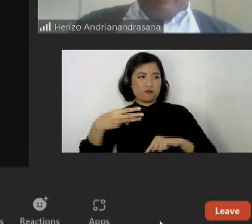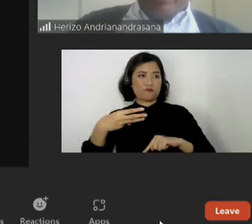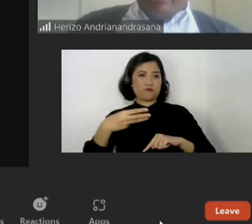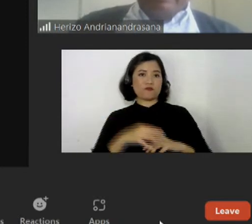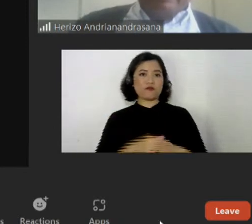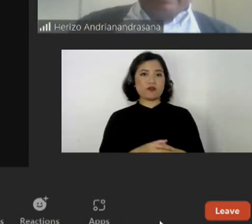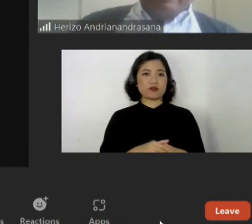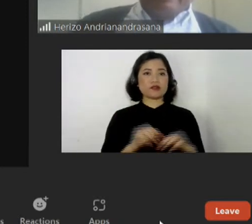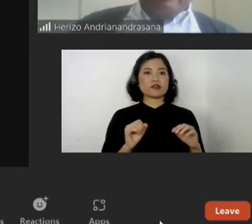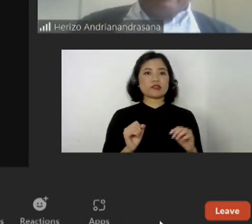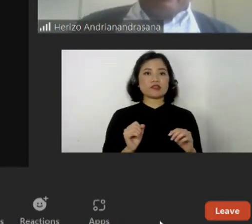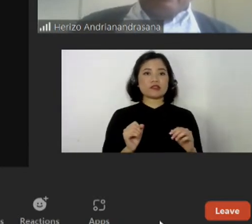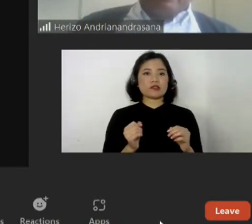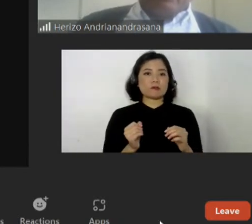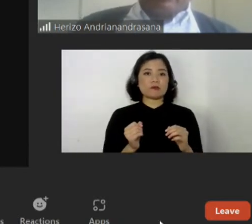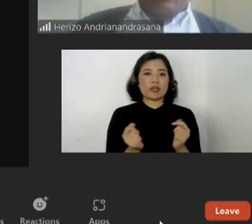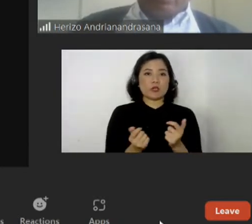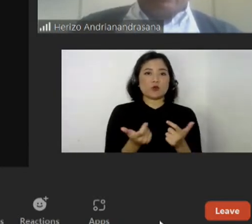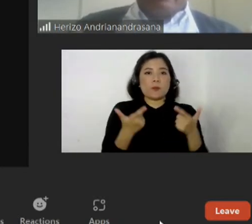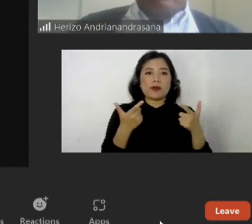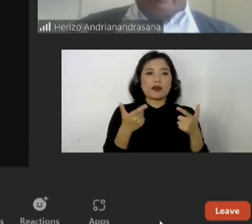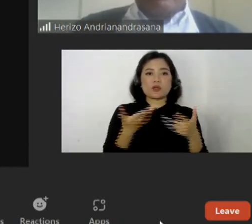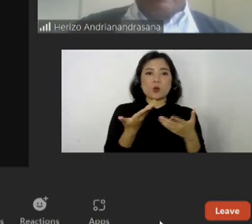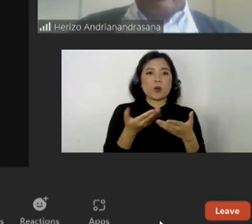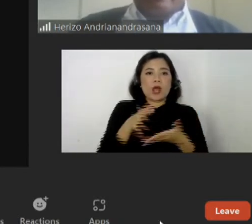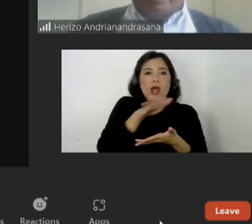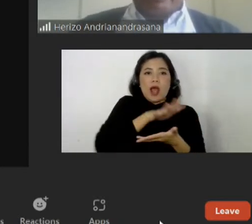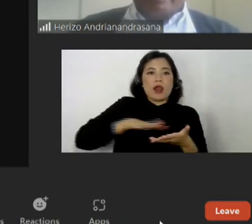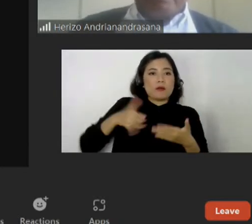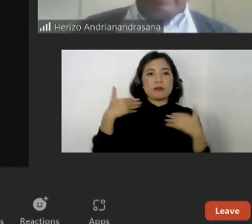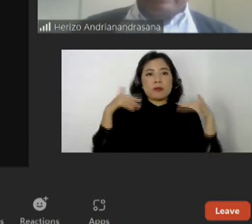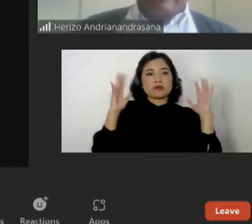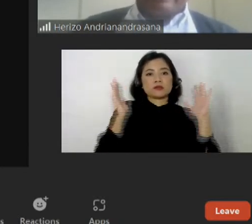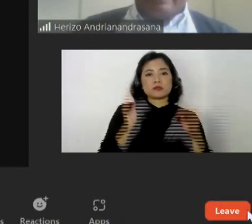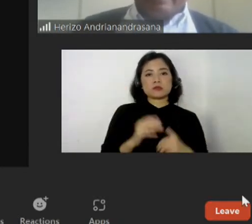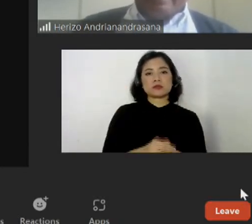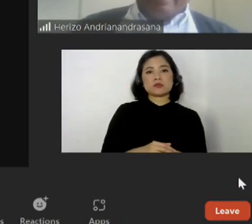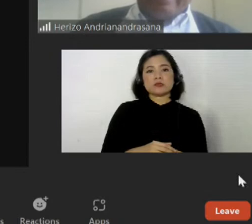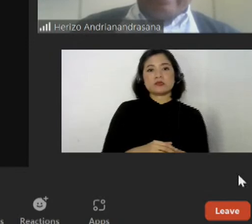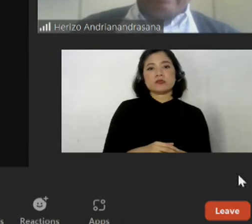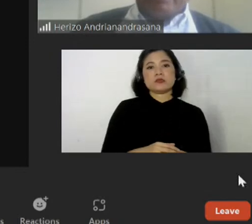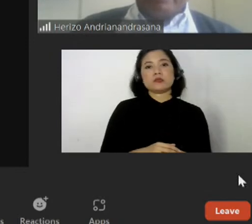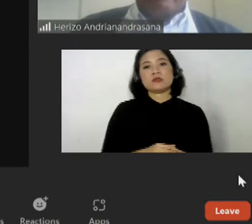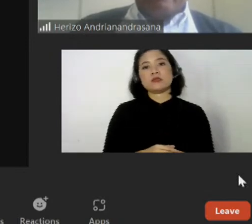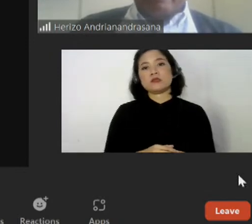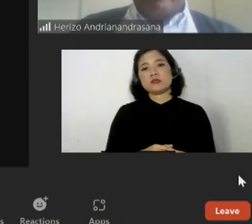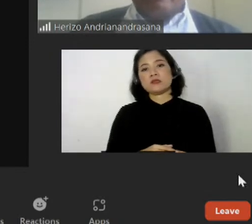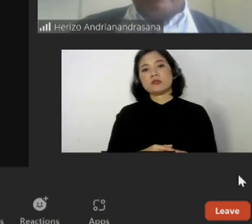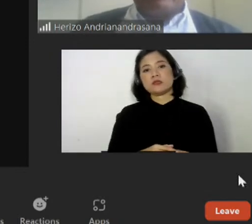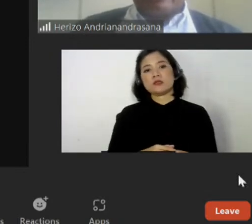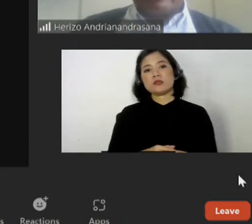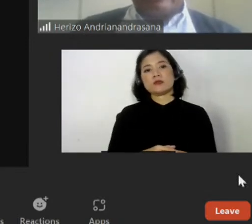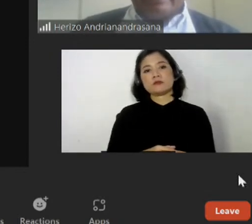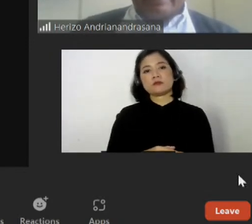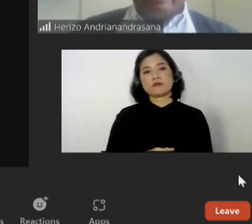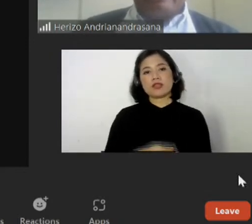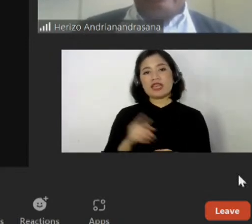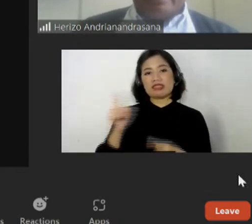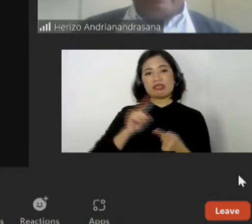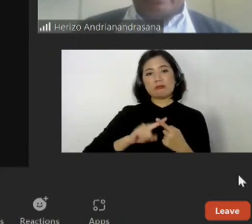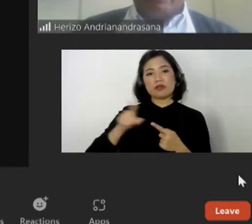And I really want to show you these camera trap pictures taken by my